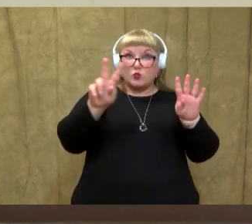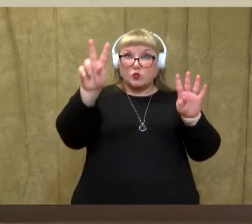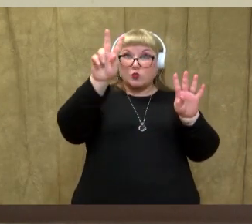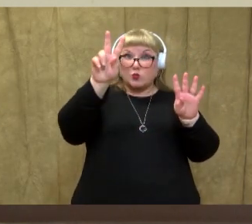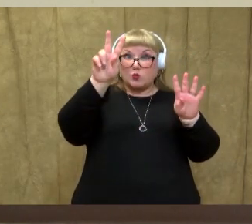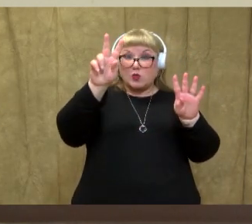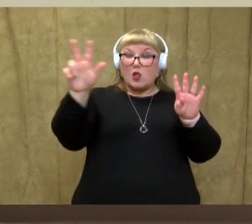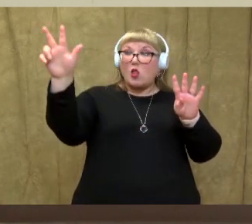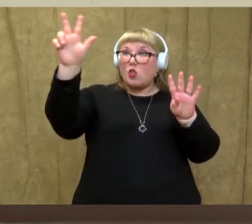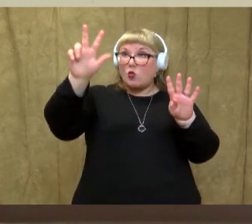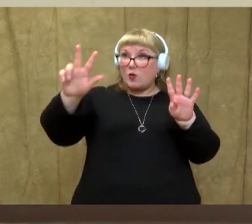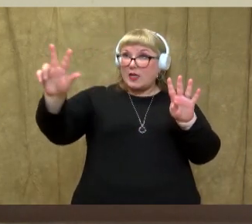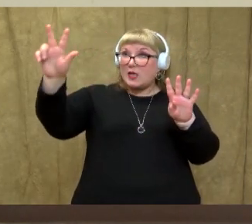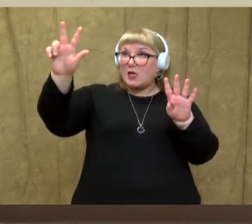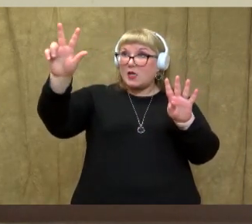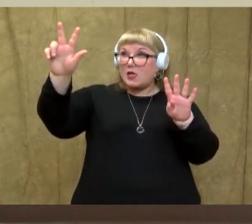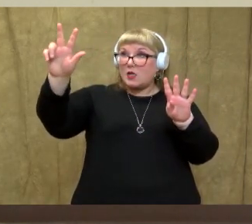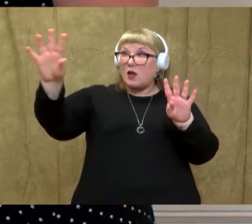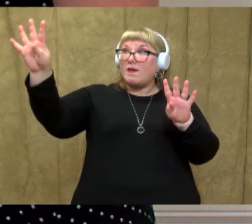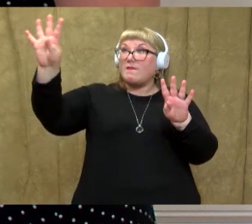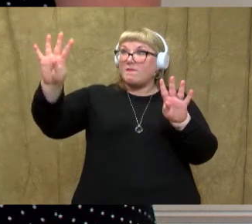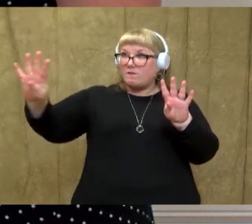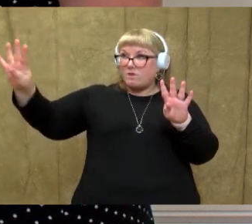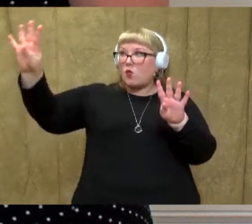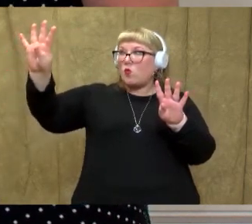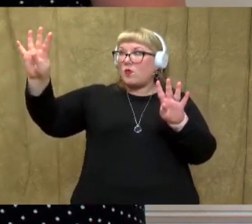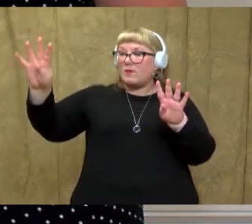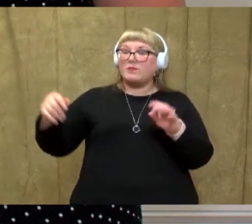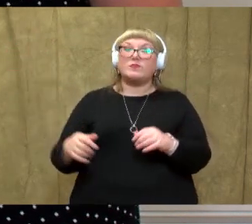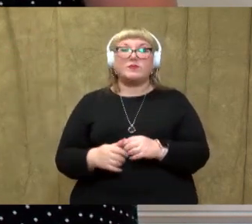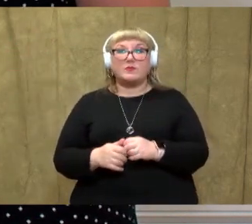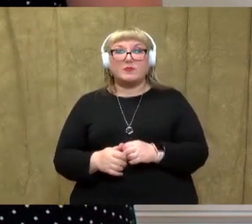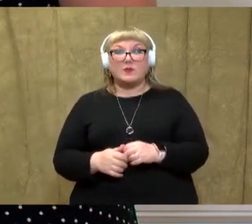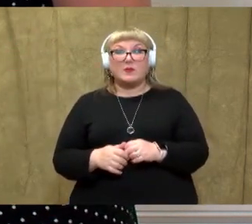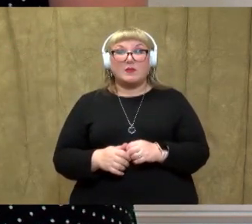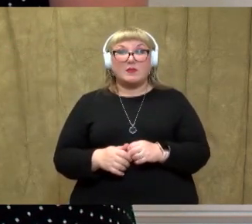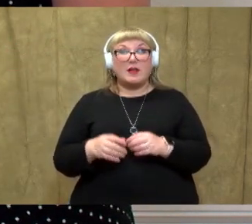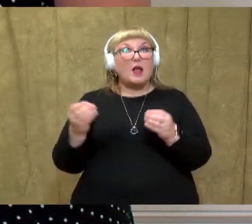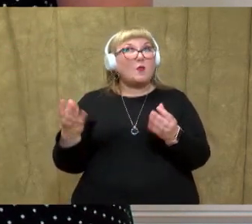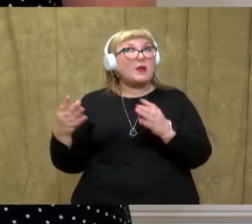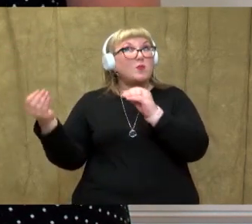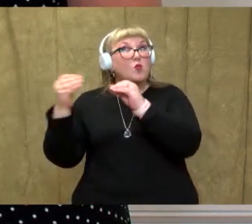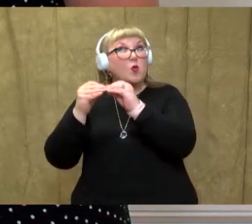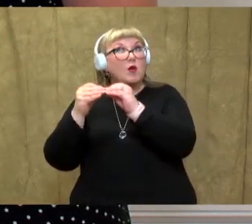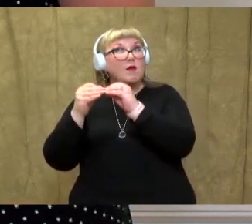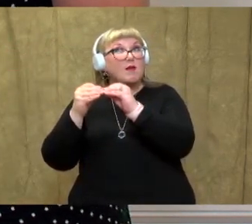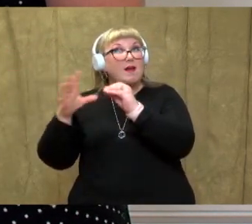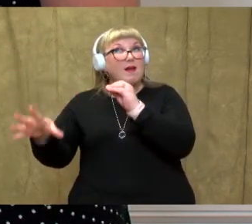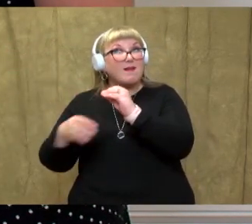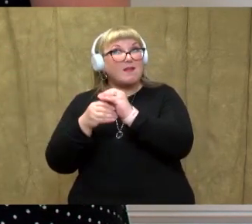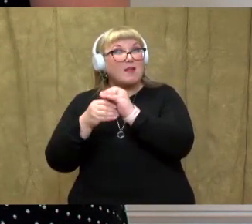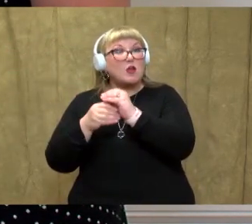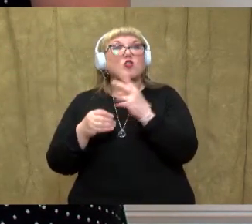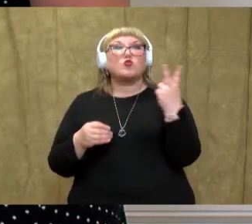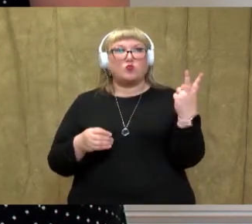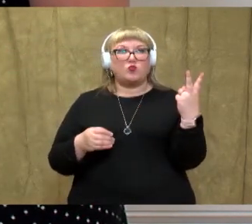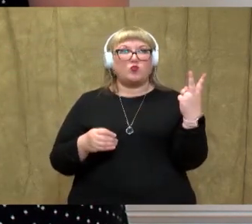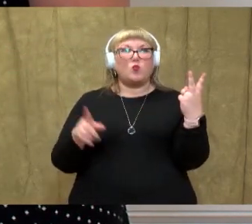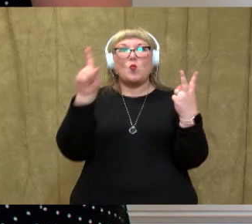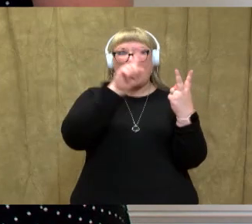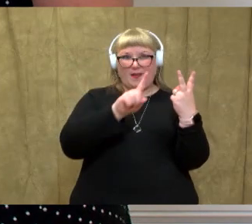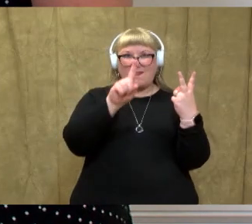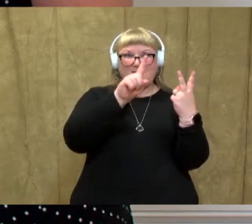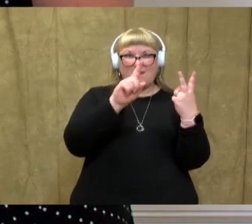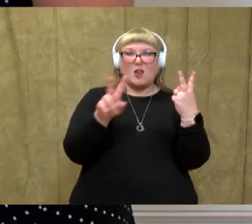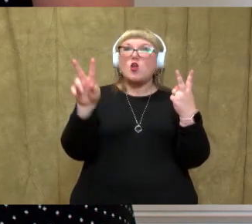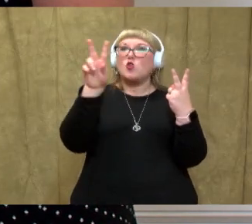2, 3, 4. How many more? 2 more.